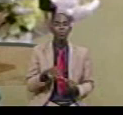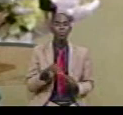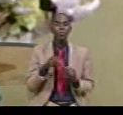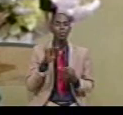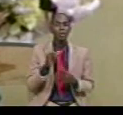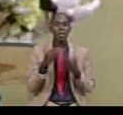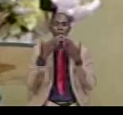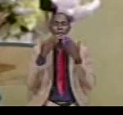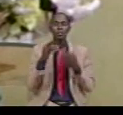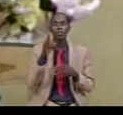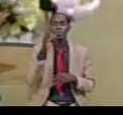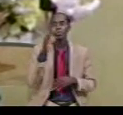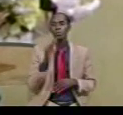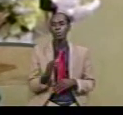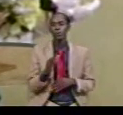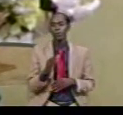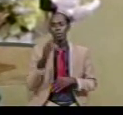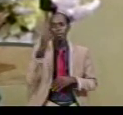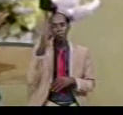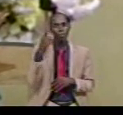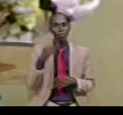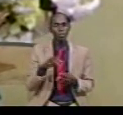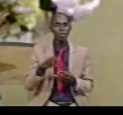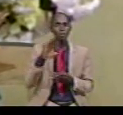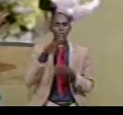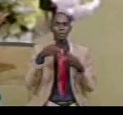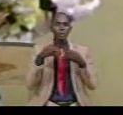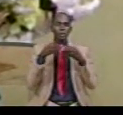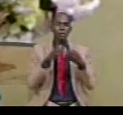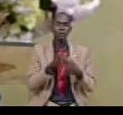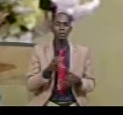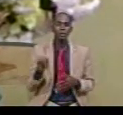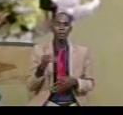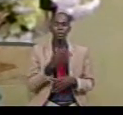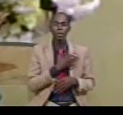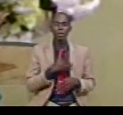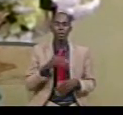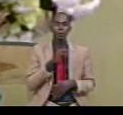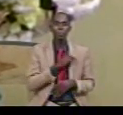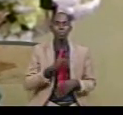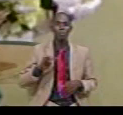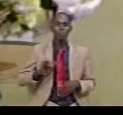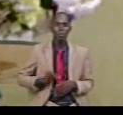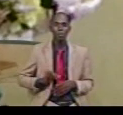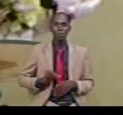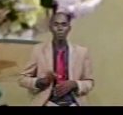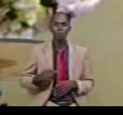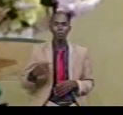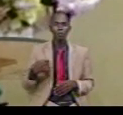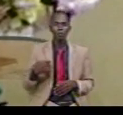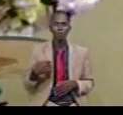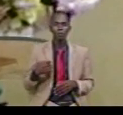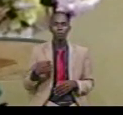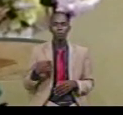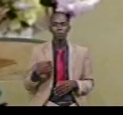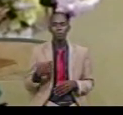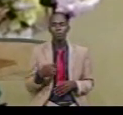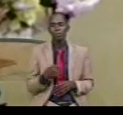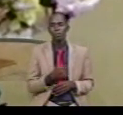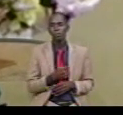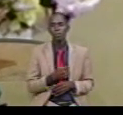the Lord for the spiritual leadership and mentorship we have received through God's ordained